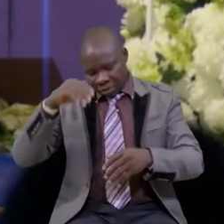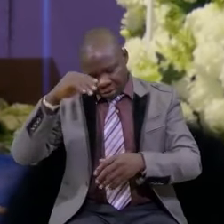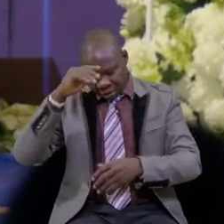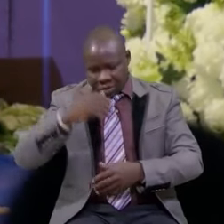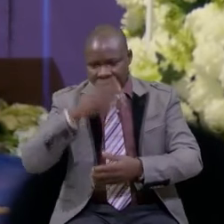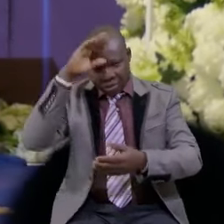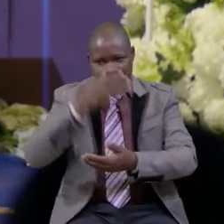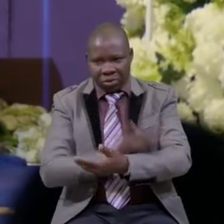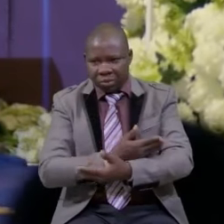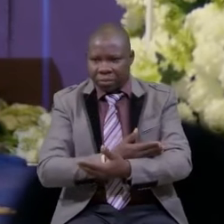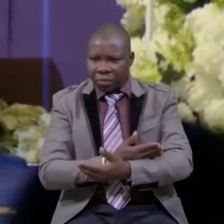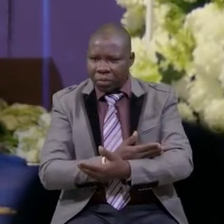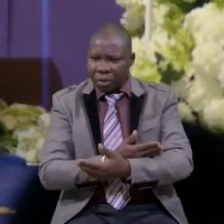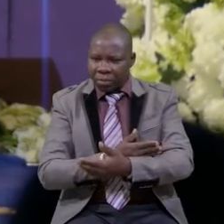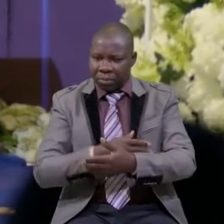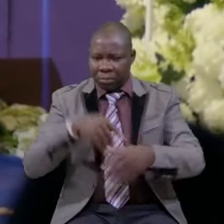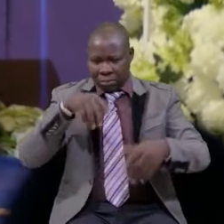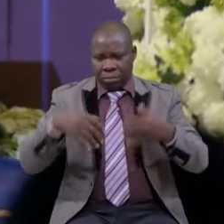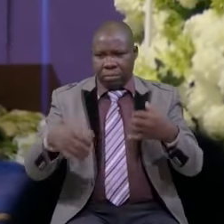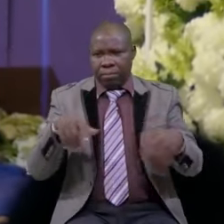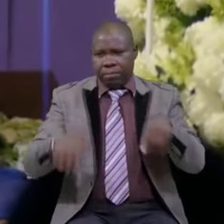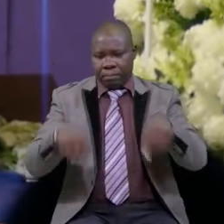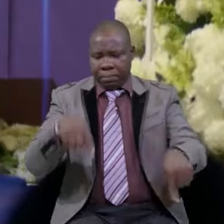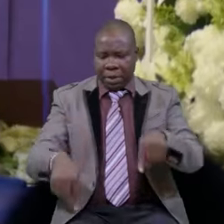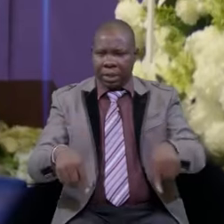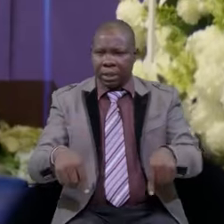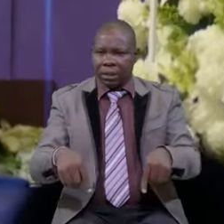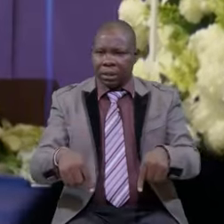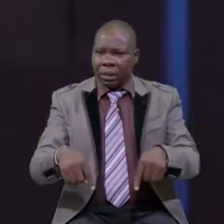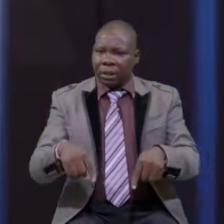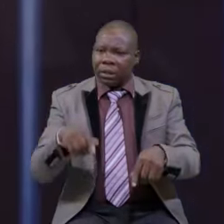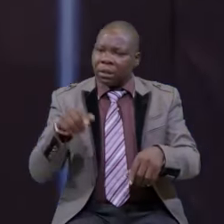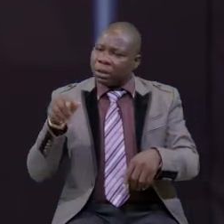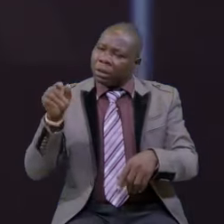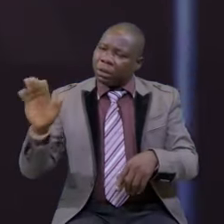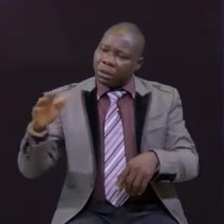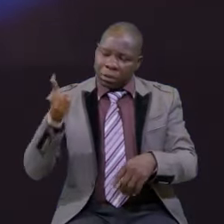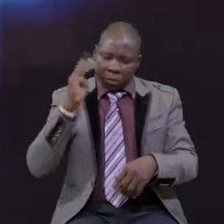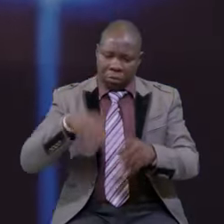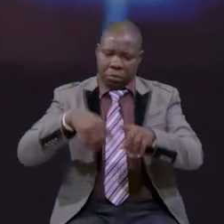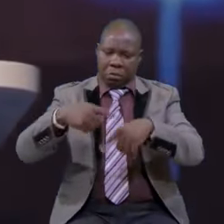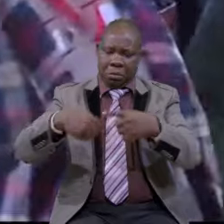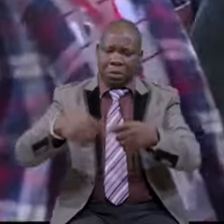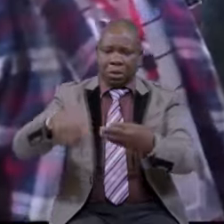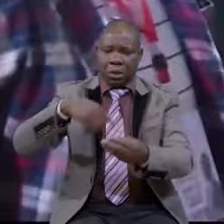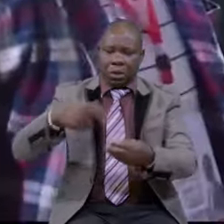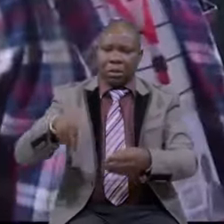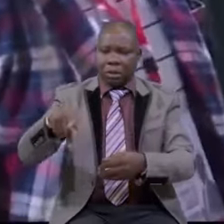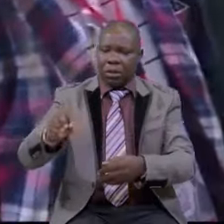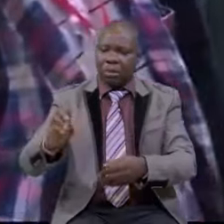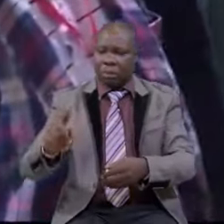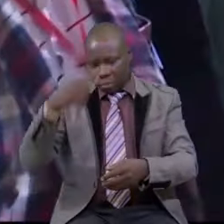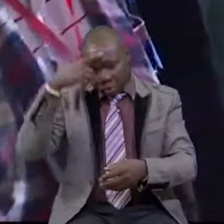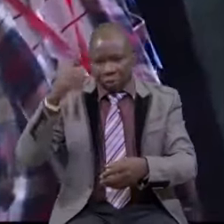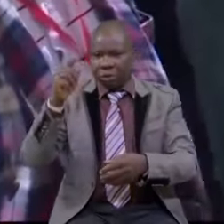the empty porch because the gods of this world are empty gods. So I said, see what